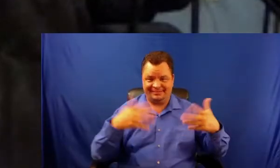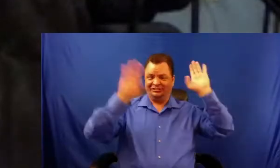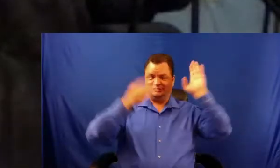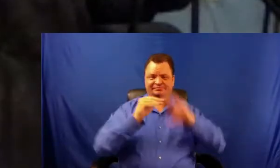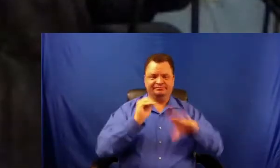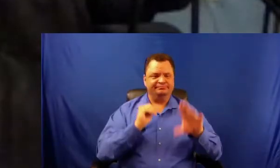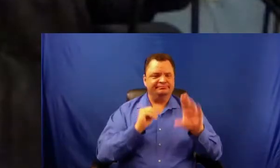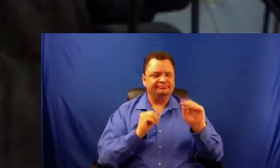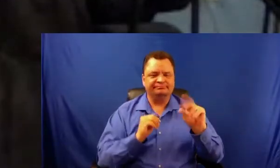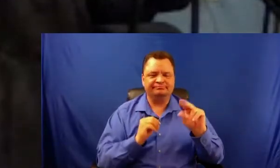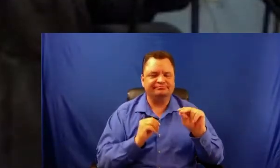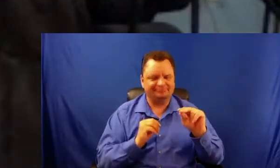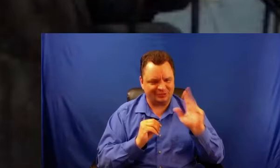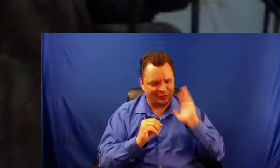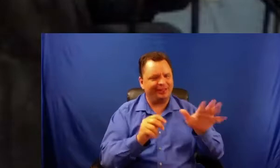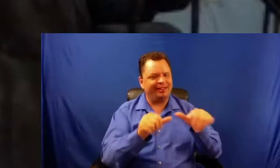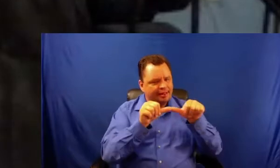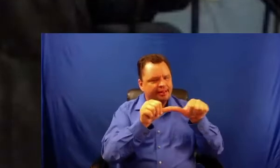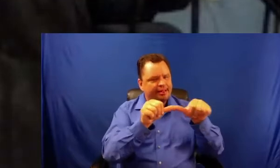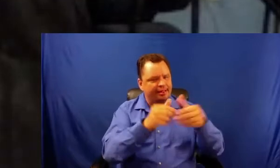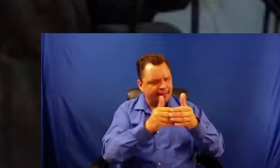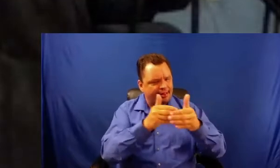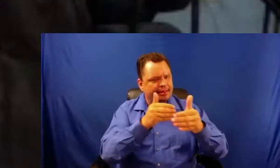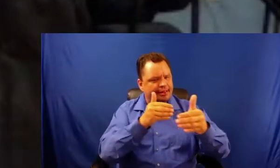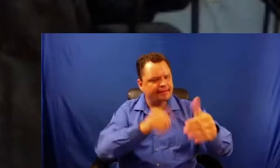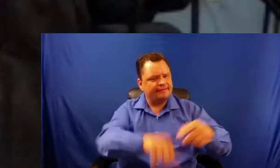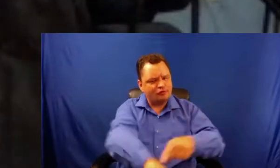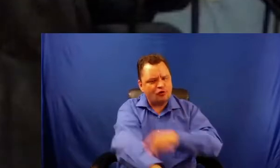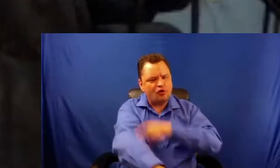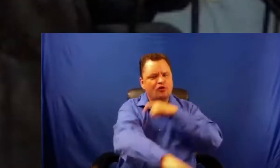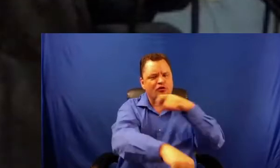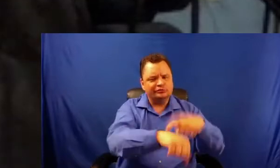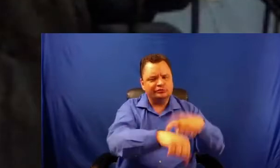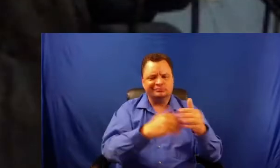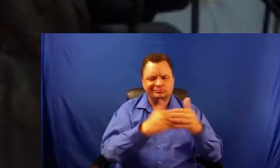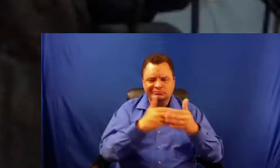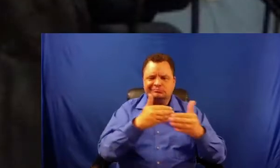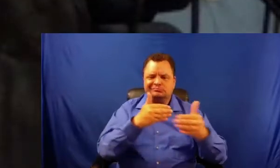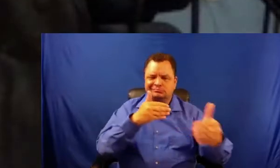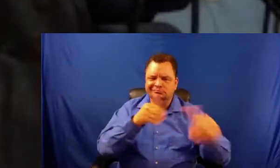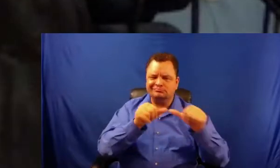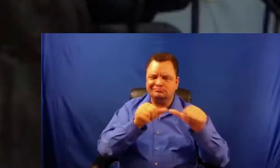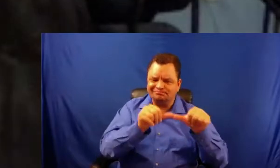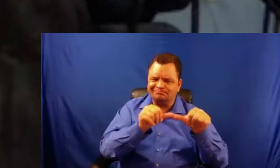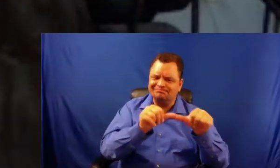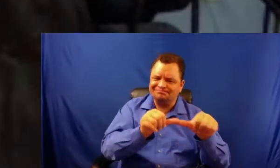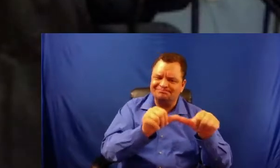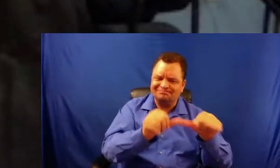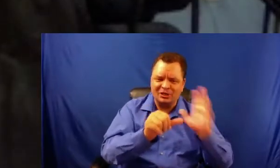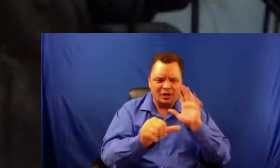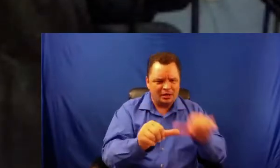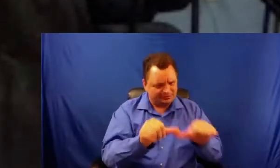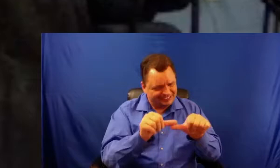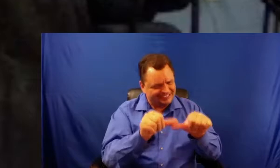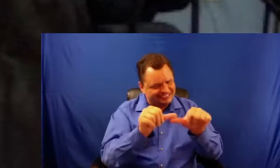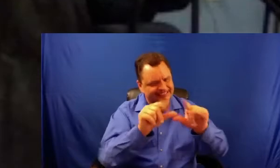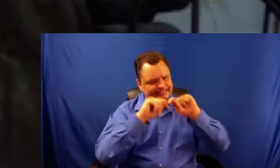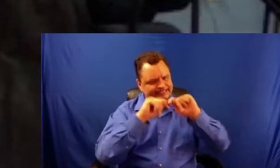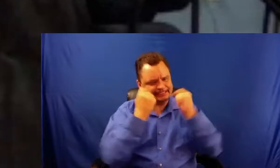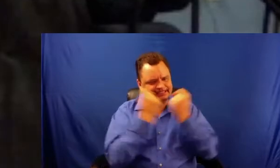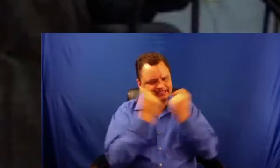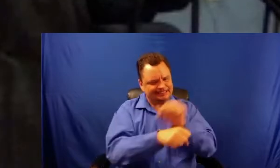type of response that we need to maintain our team members. And this allows us to have